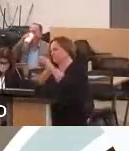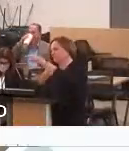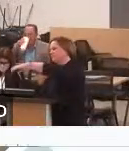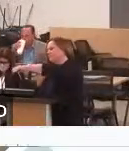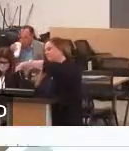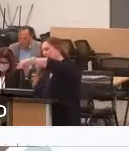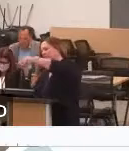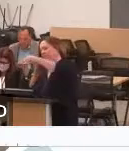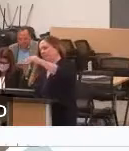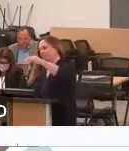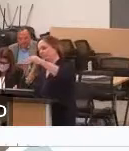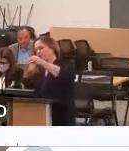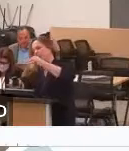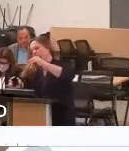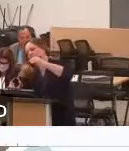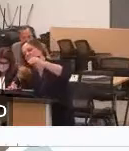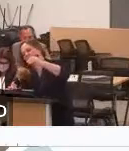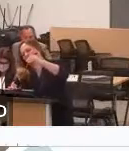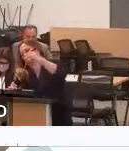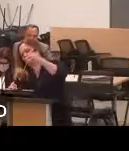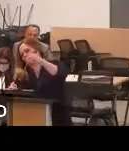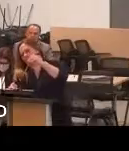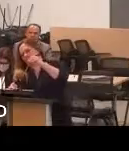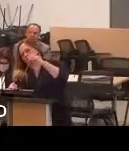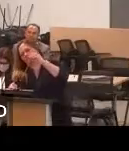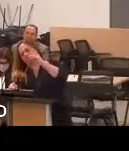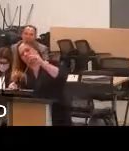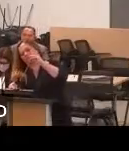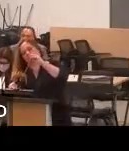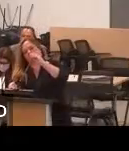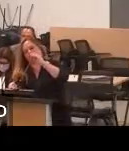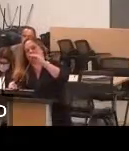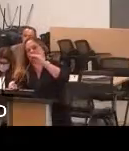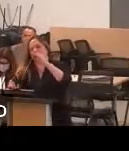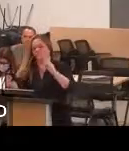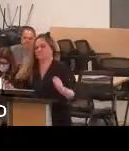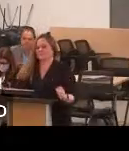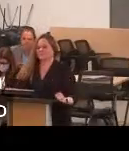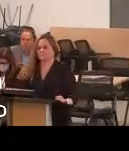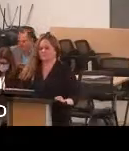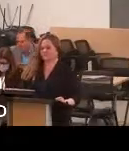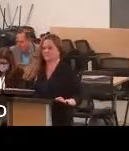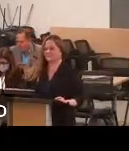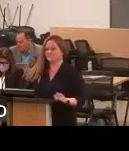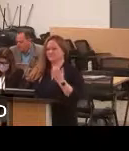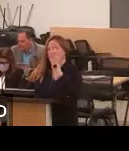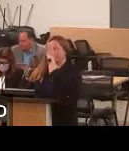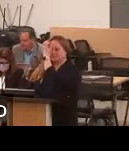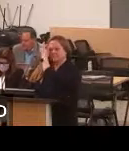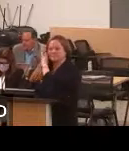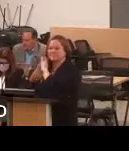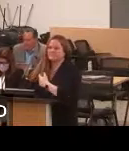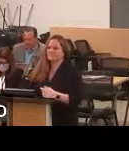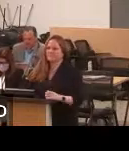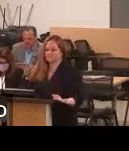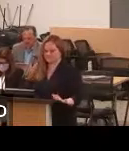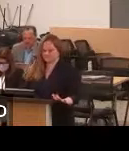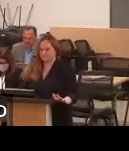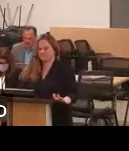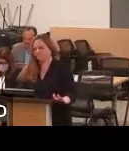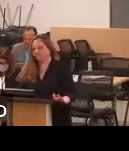professional development. This was at the request of some trustees, I think either at our last meeting or the meeting before, I can't remember.